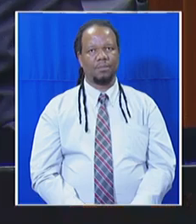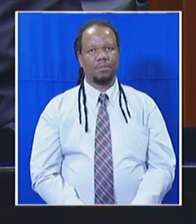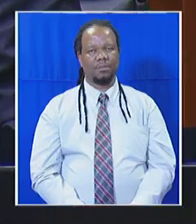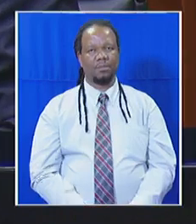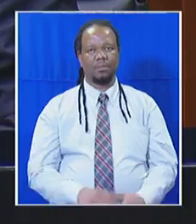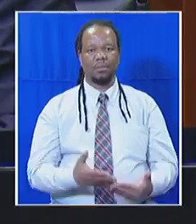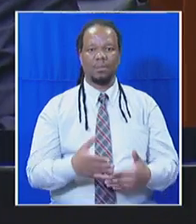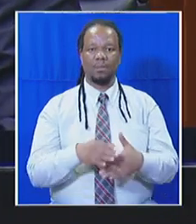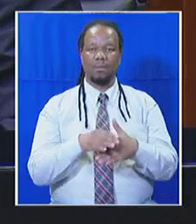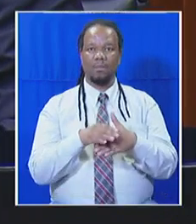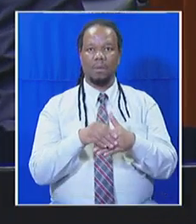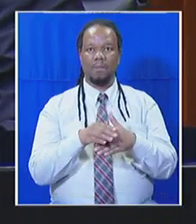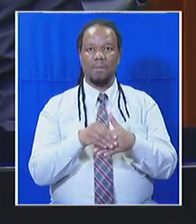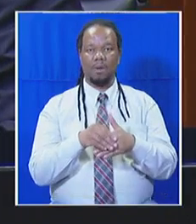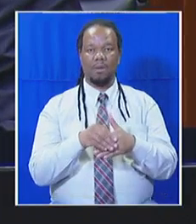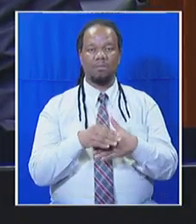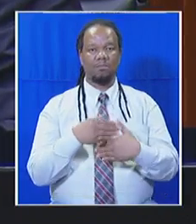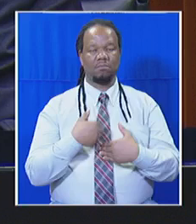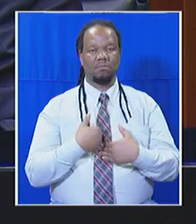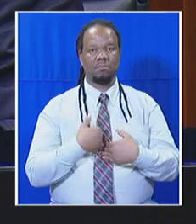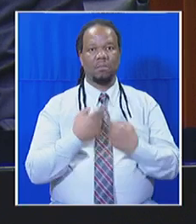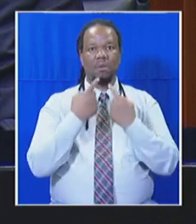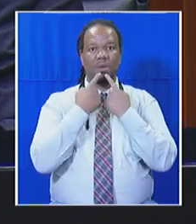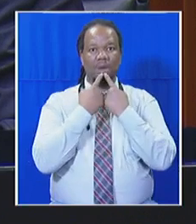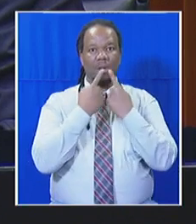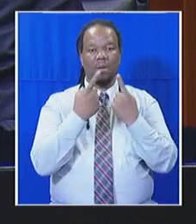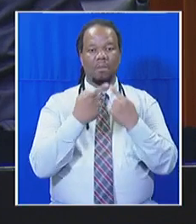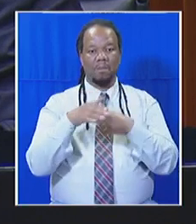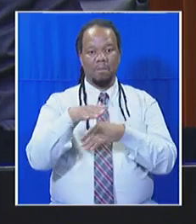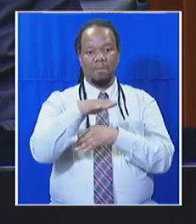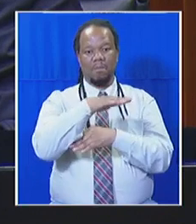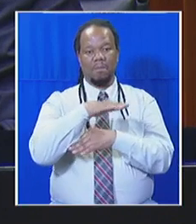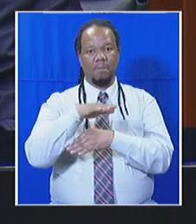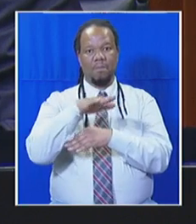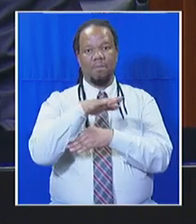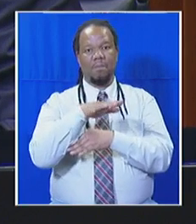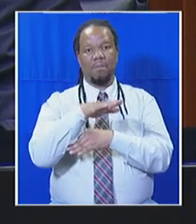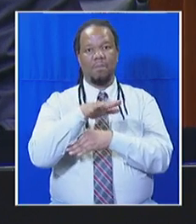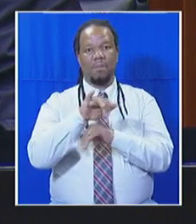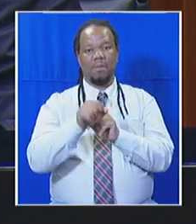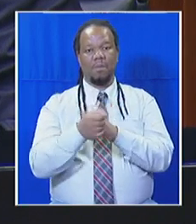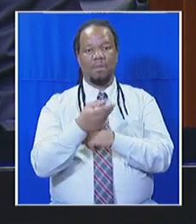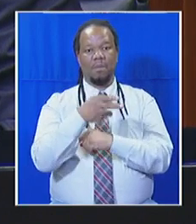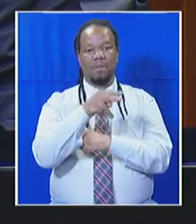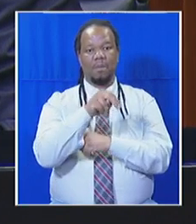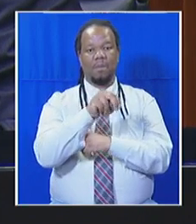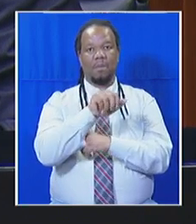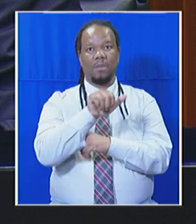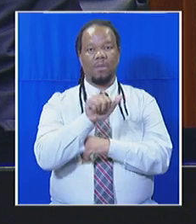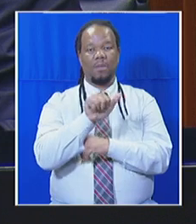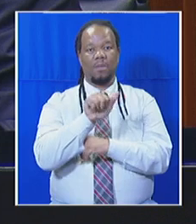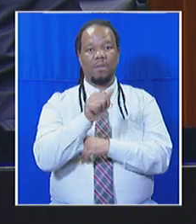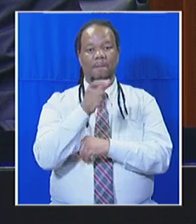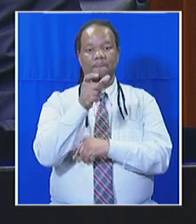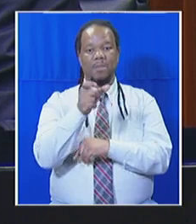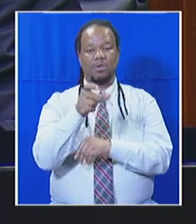Honorable members, I wish to announce that the vacancy which occurred in the National Assembly owing to the resignation